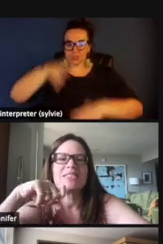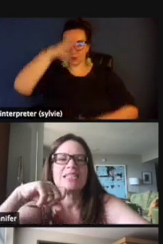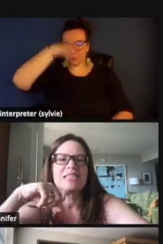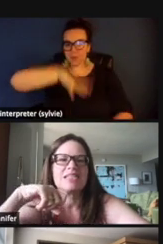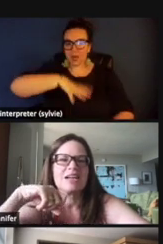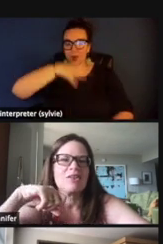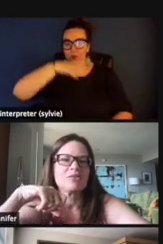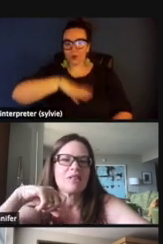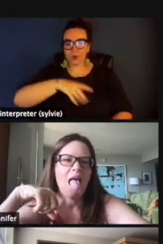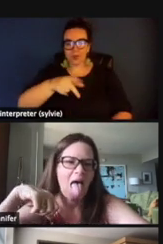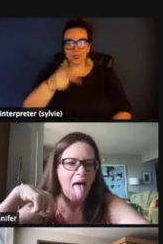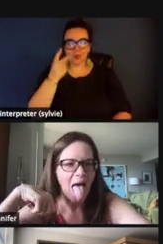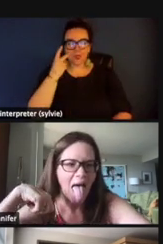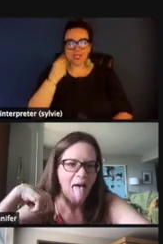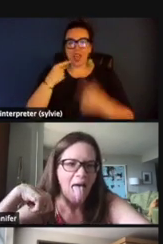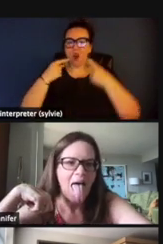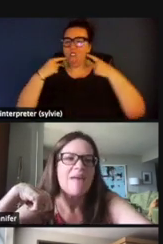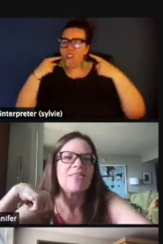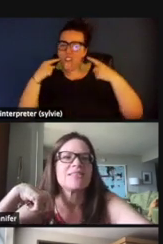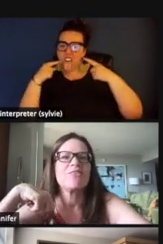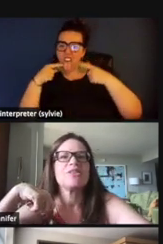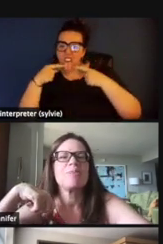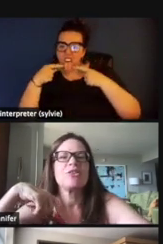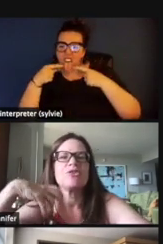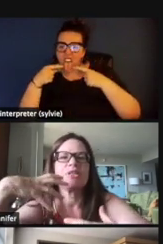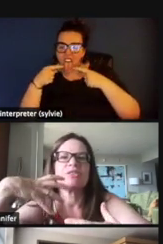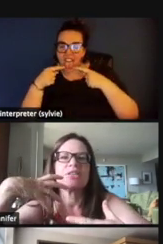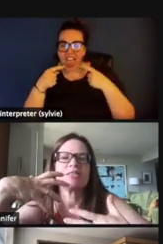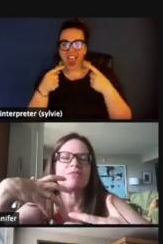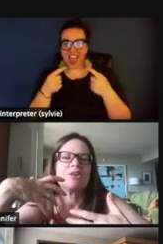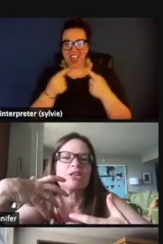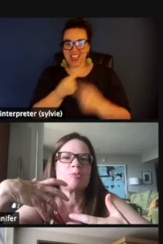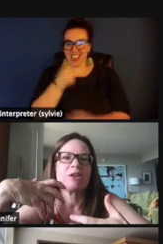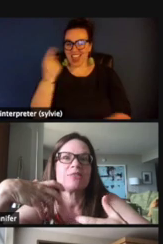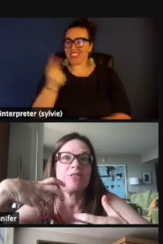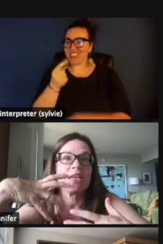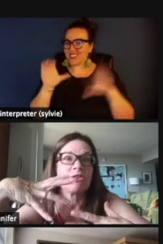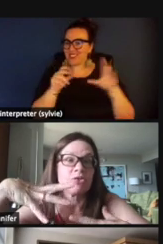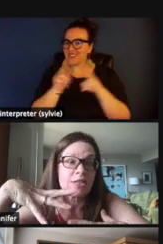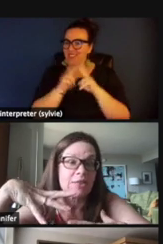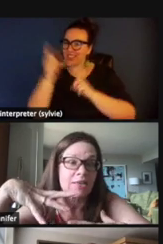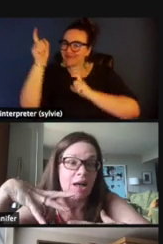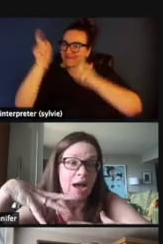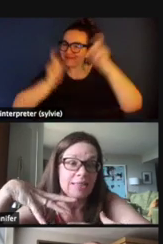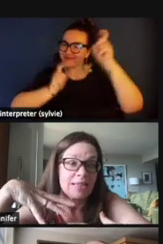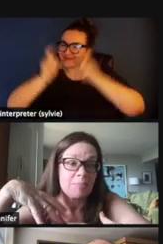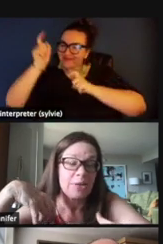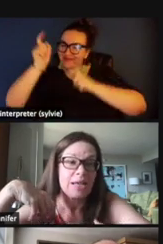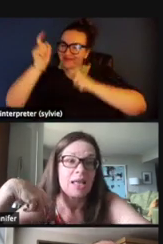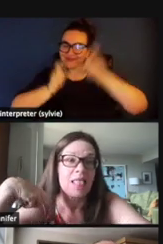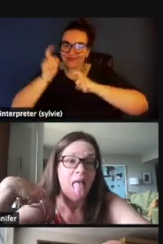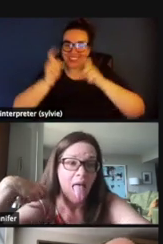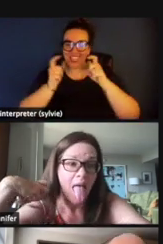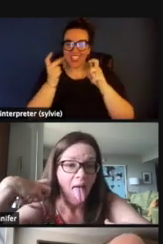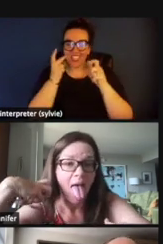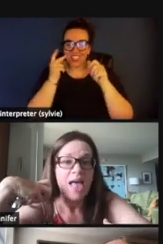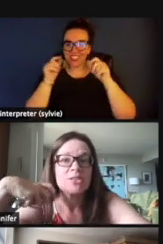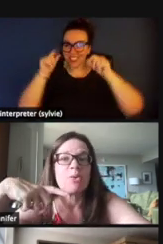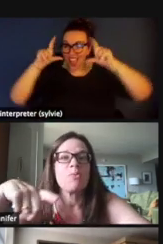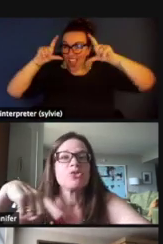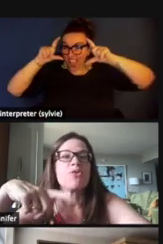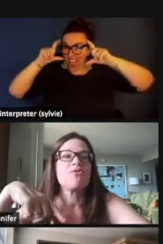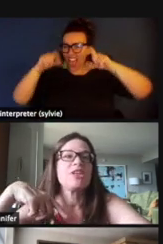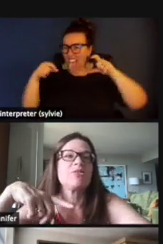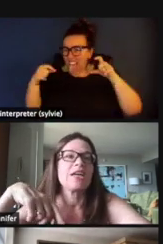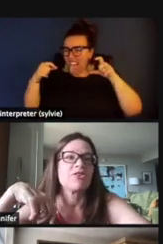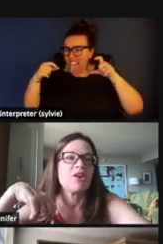see how he's sticking his tongue out? Yeah. That's very something they do. It's a very expressive thing, and you'll see like the eyes get big. And so